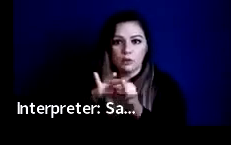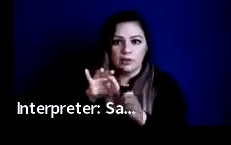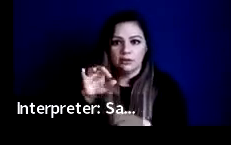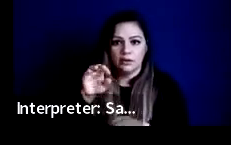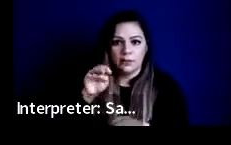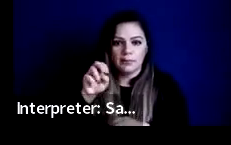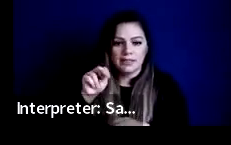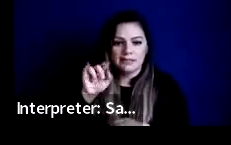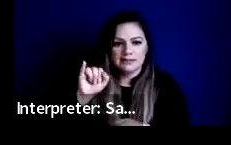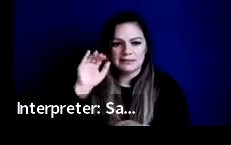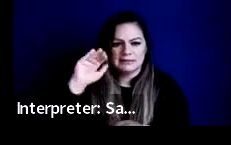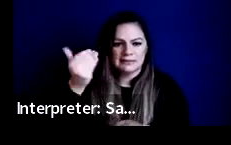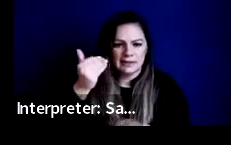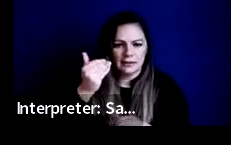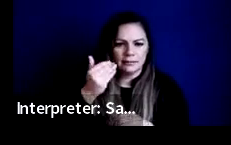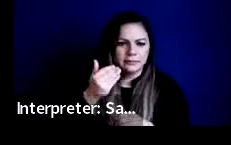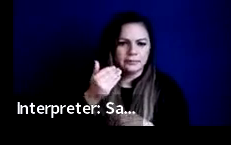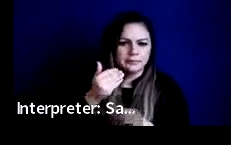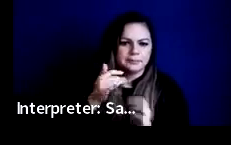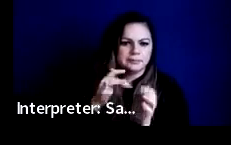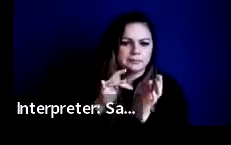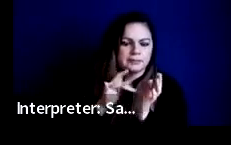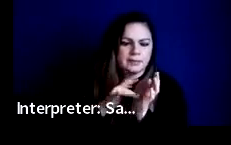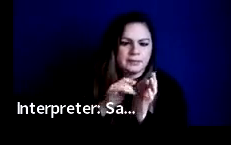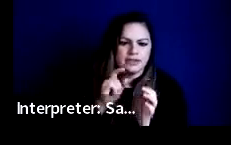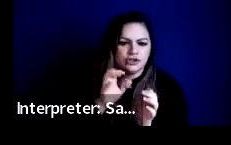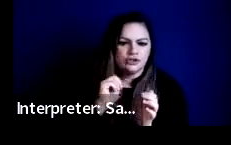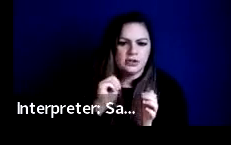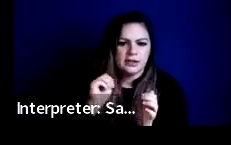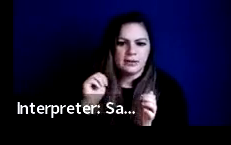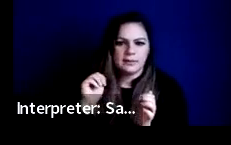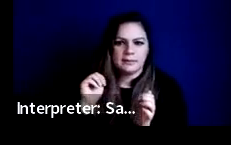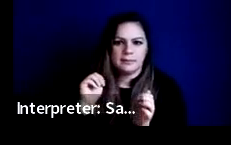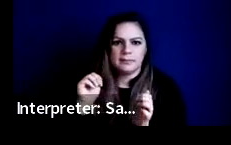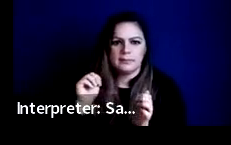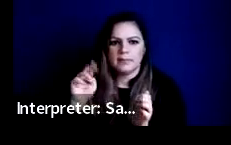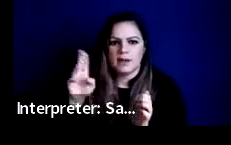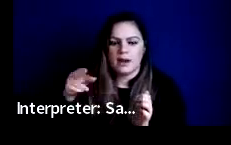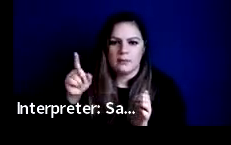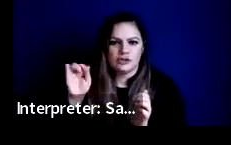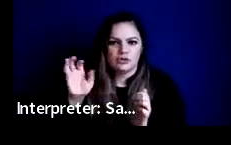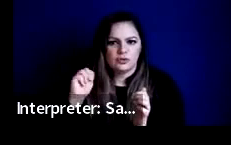back and forth leading. But right now it's looking like midstream has the lead.